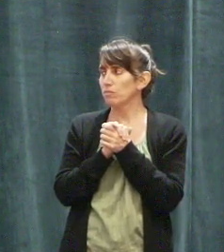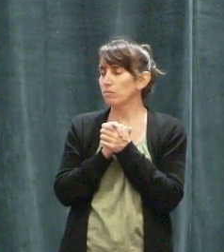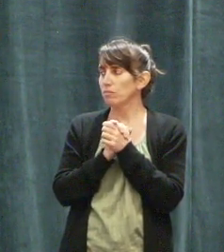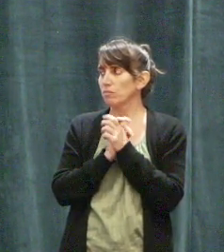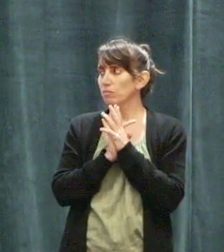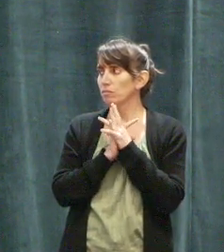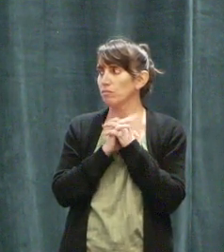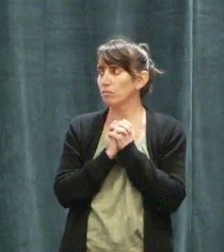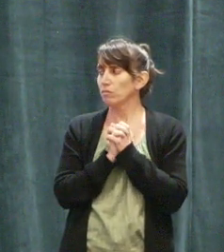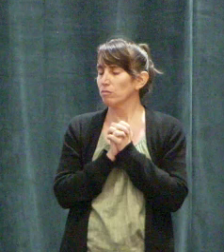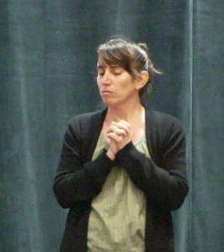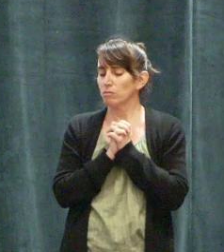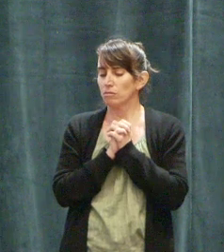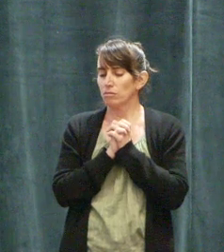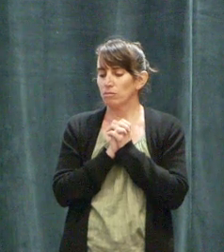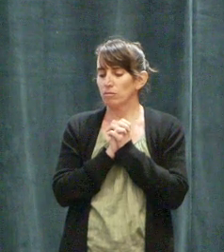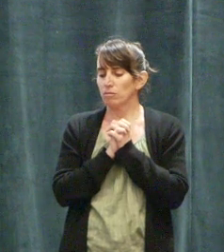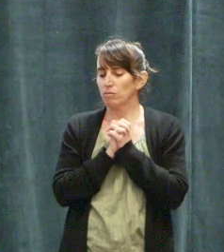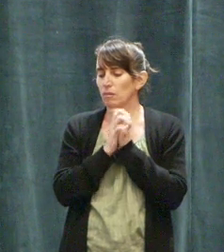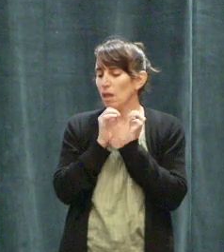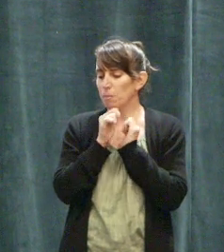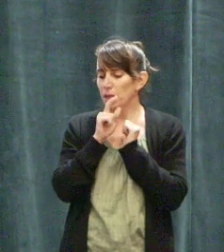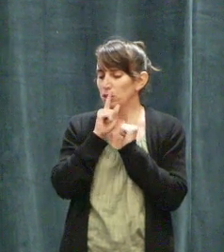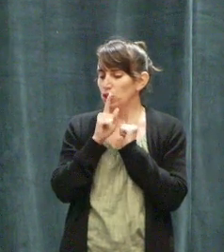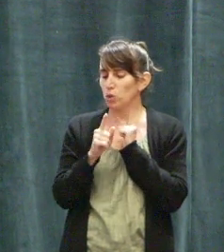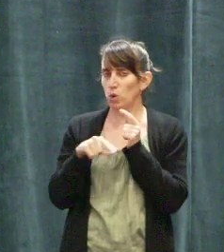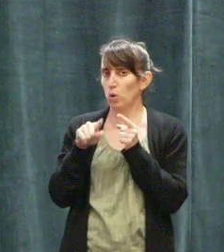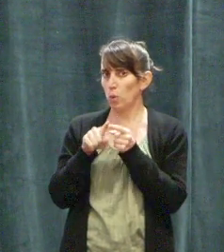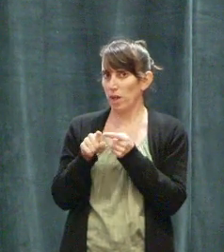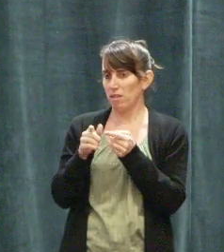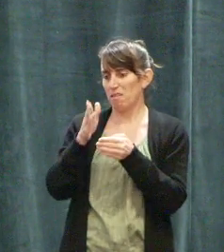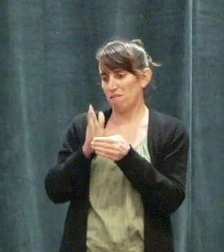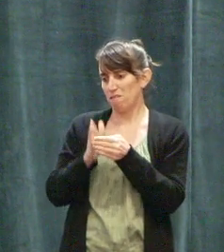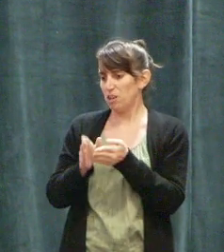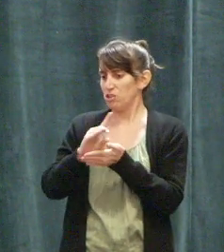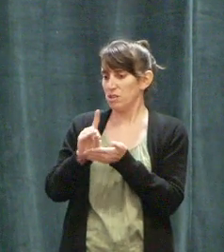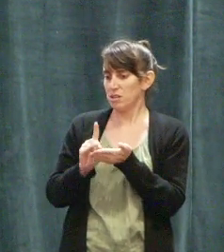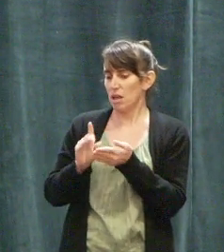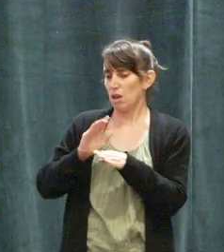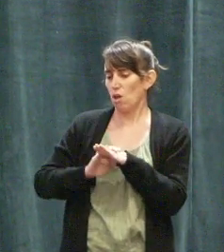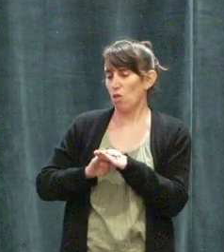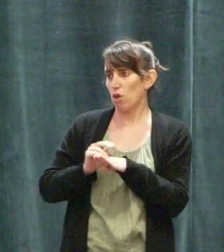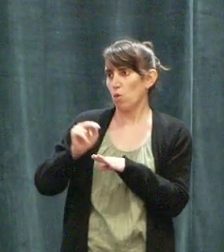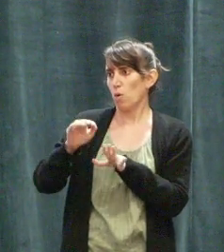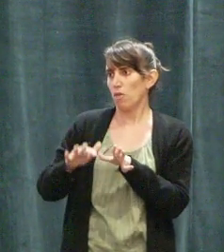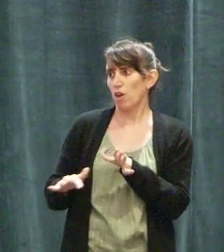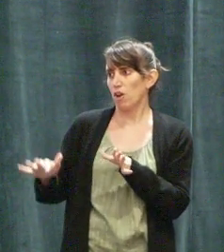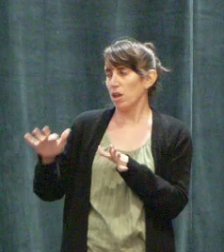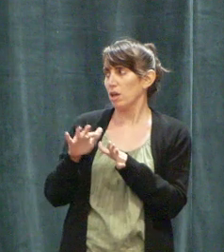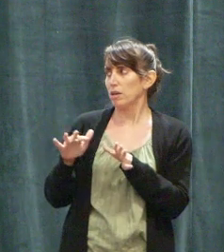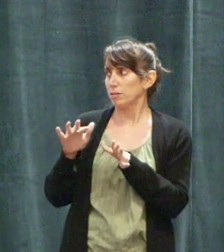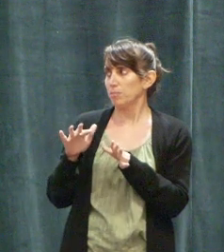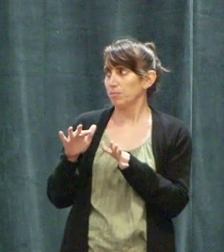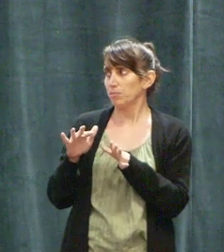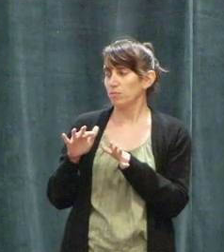When, I'm not sure when they mean the north area. I believe that might just be Reach 2. Reach 1